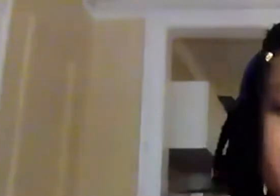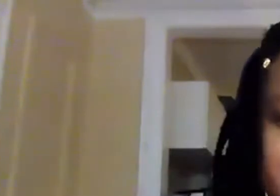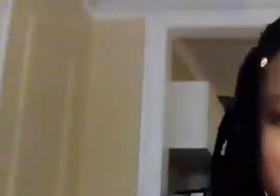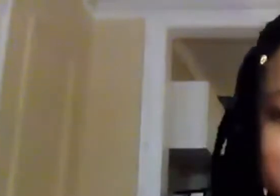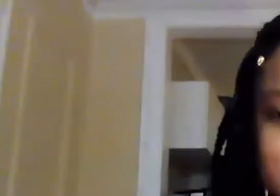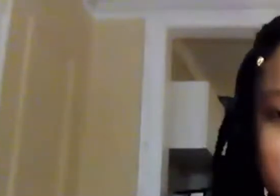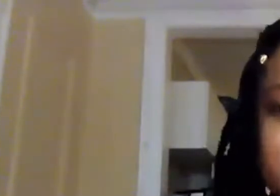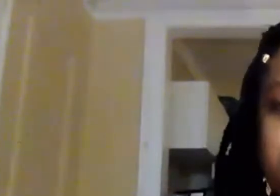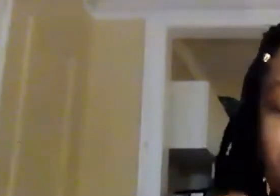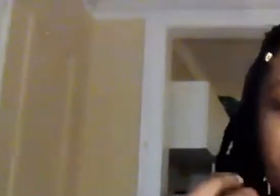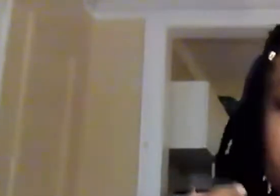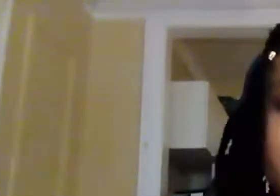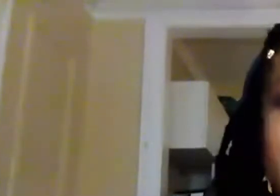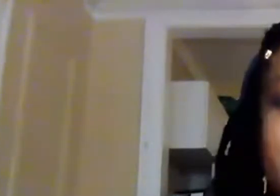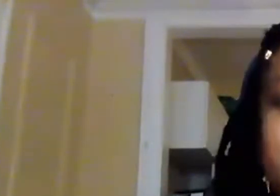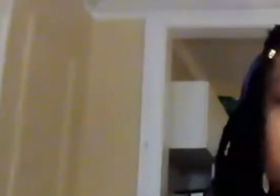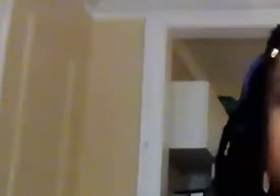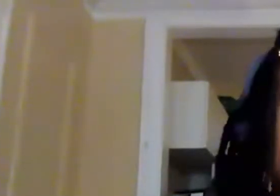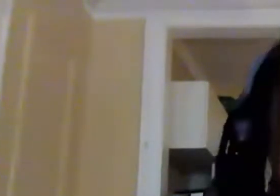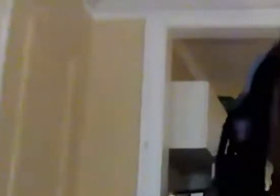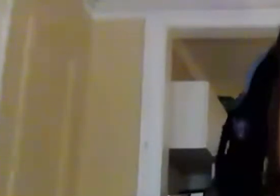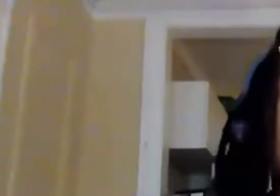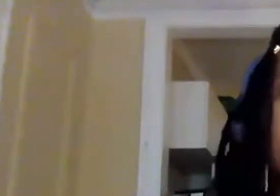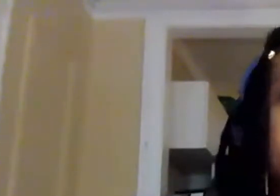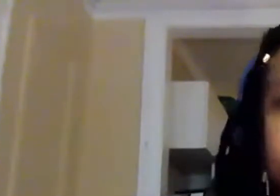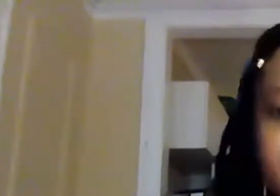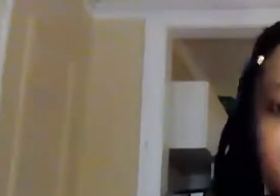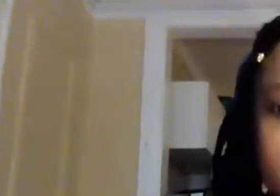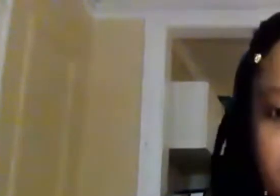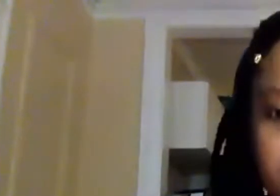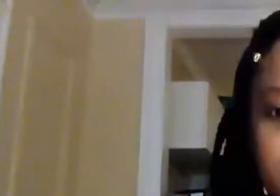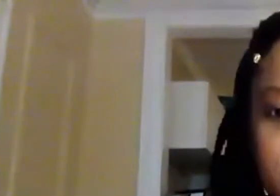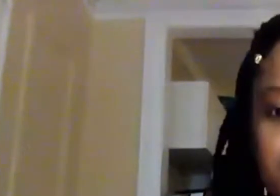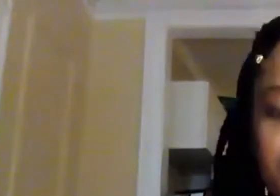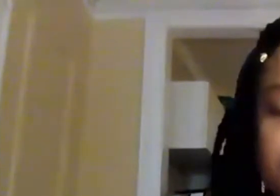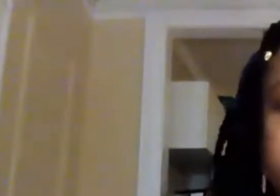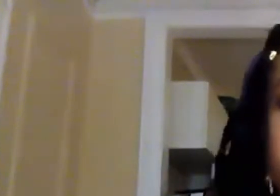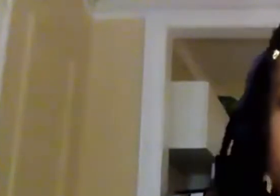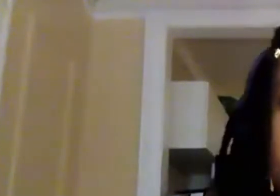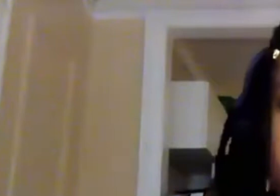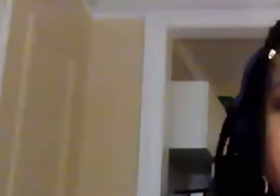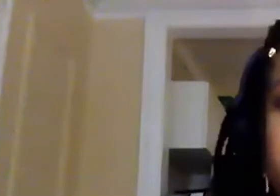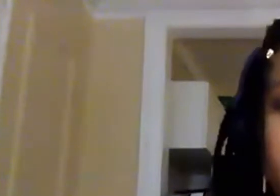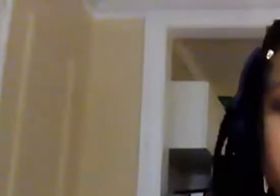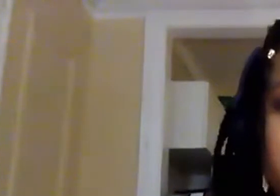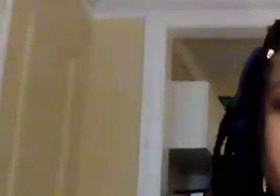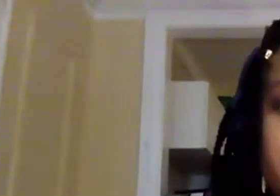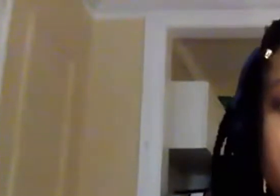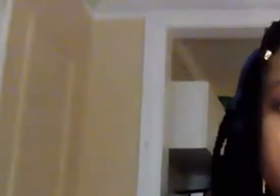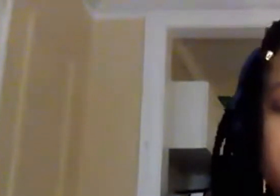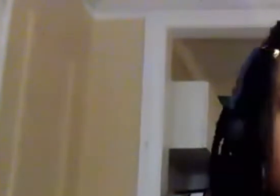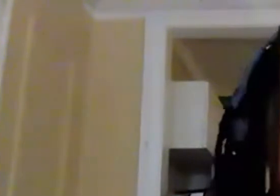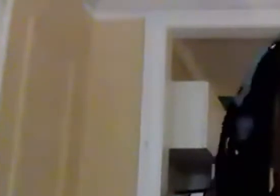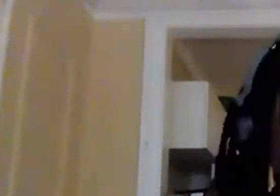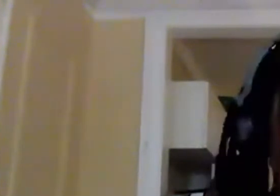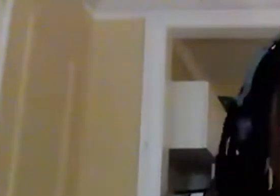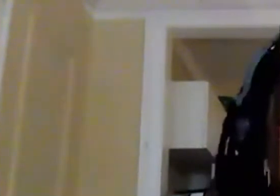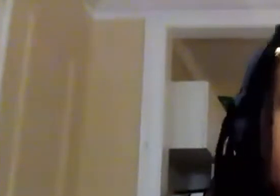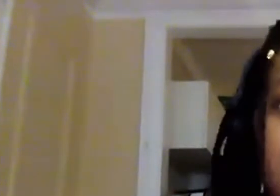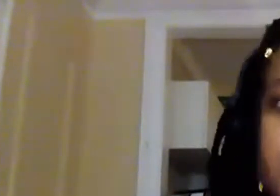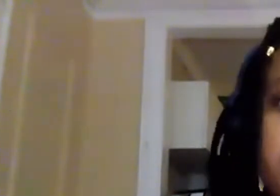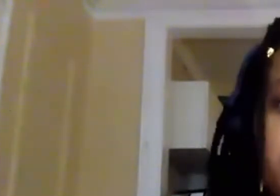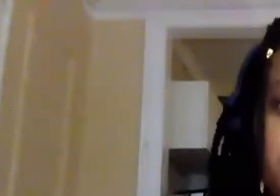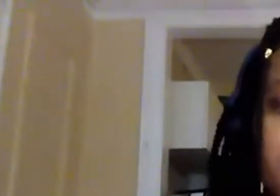so prescient, as if when you began, you knew it was the right time for this, because we're now at an epoch where technology